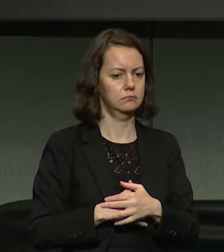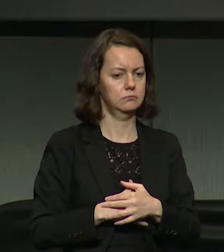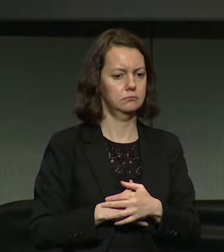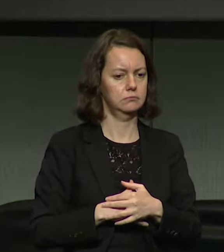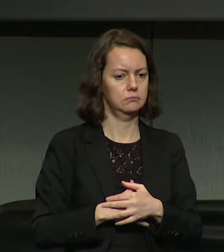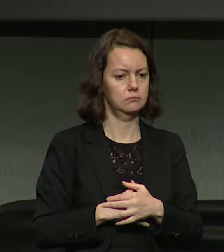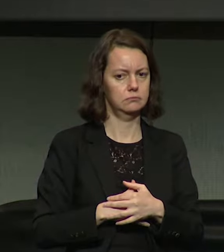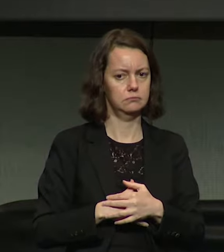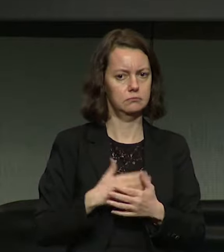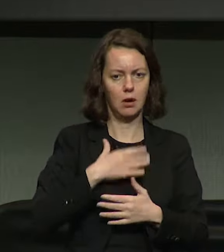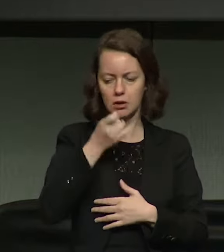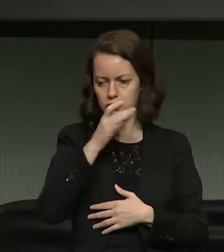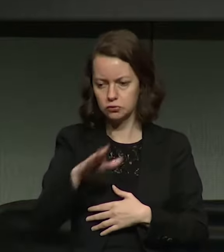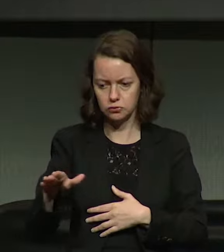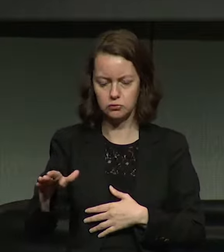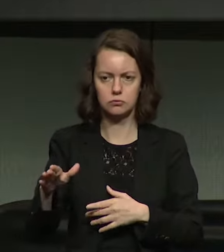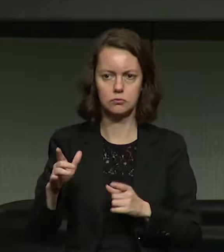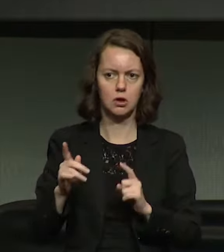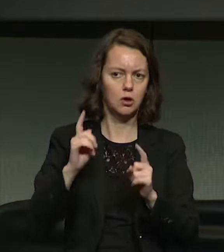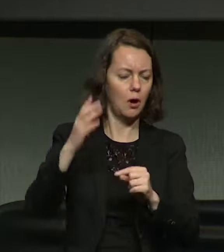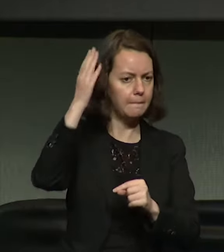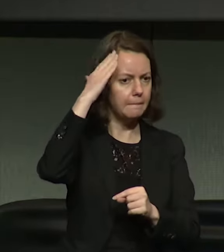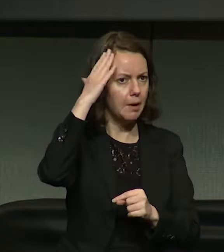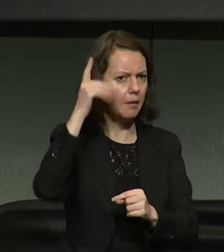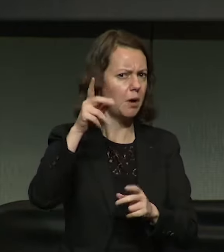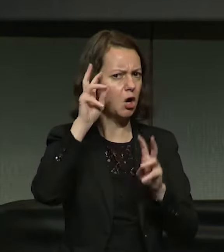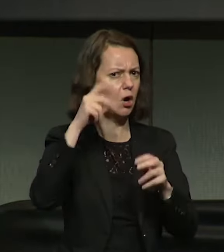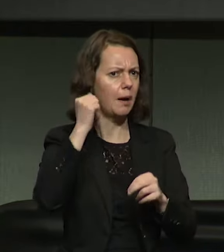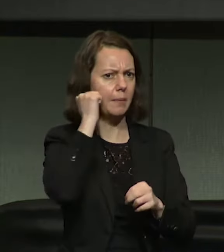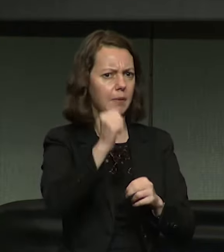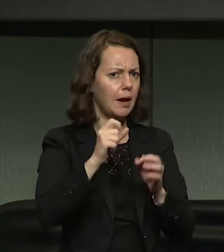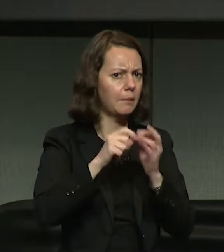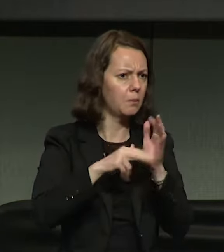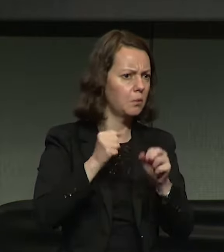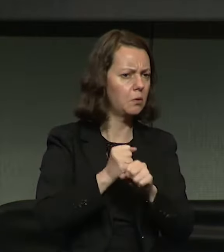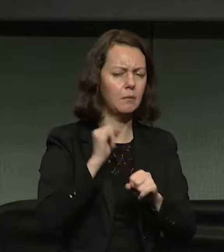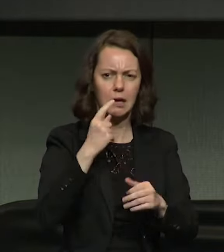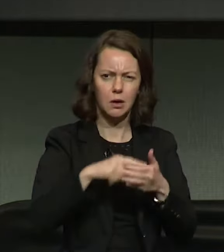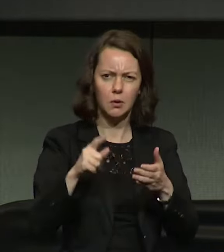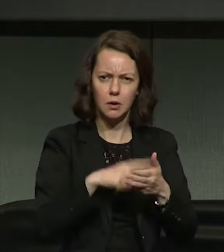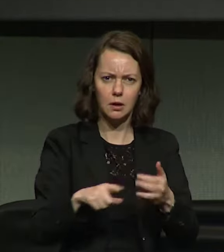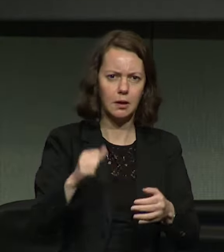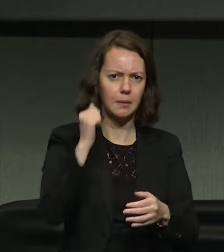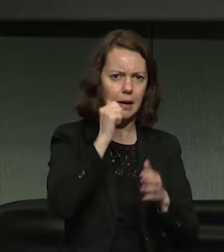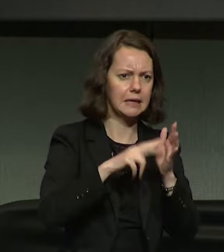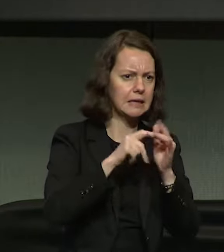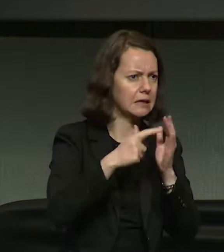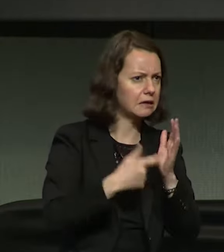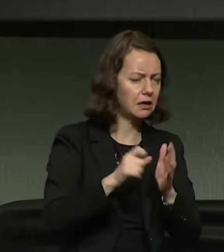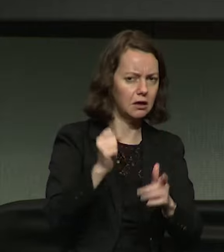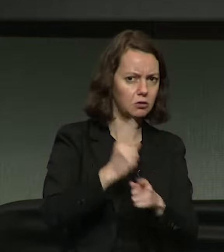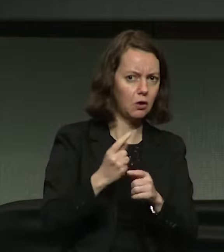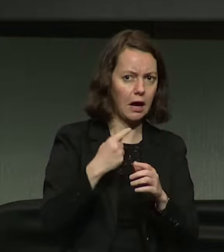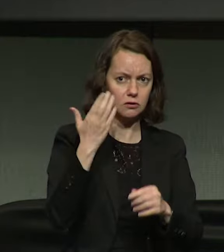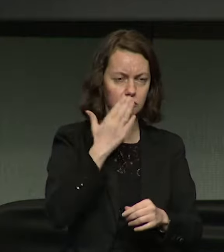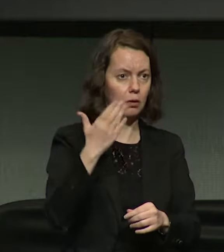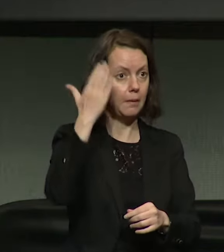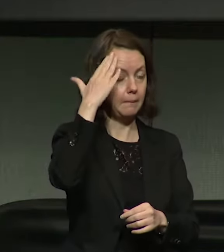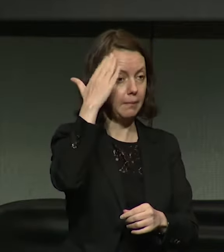Talk to us about, you know, when you would go home to mum and say, oh, they're calling us a black bum at school, or black nigger, or this kind of thing. My mum